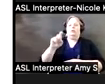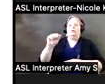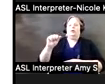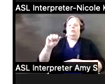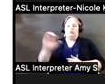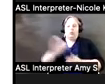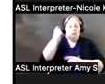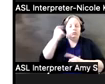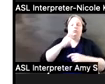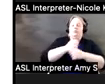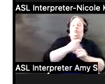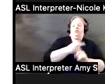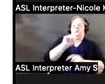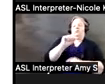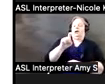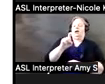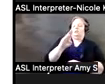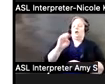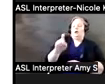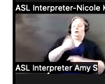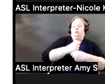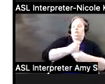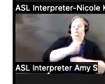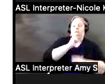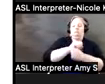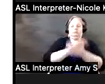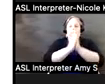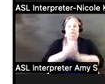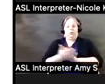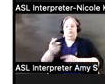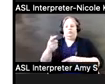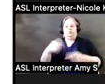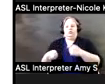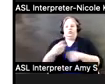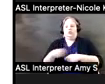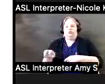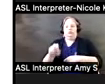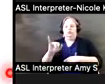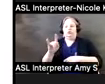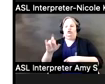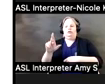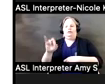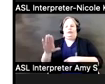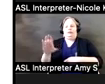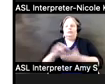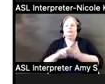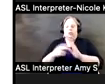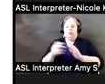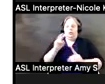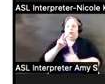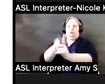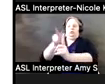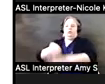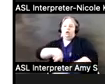made by Xbox that almost serves as a switch interface and allows you to plug in big adaptive switches or other